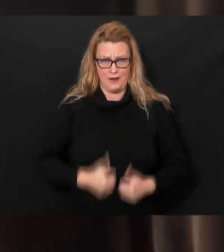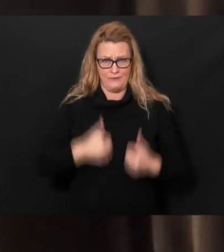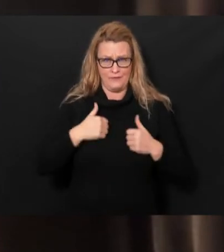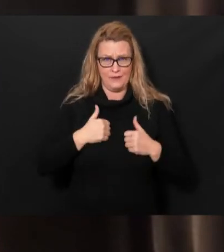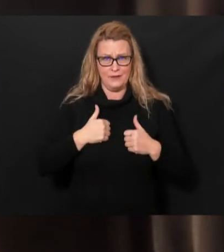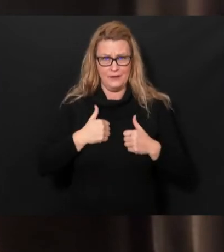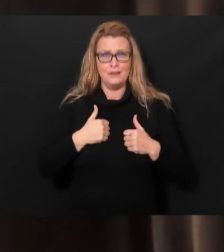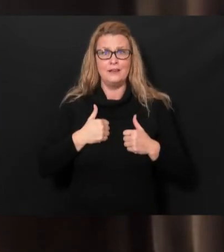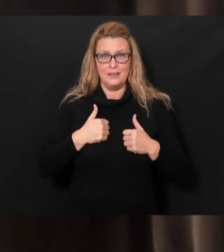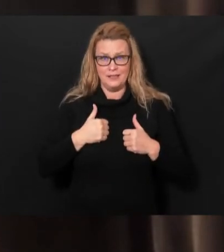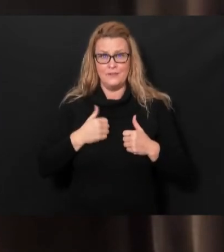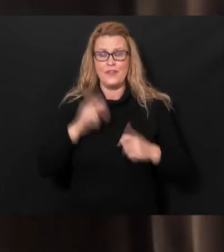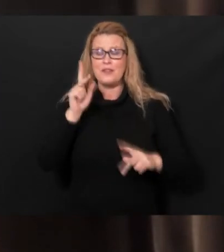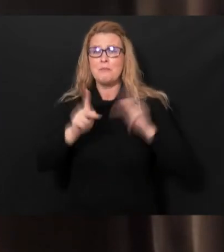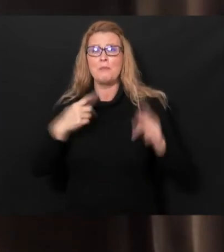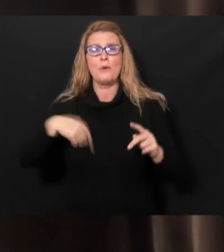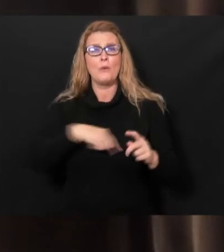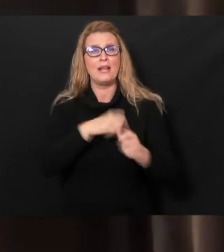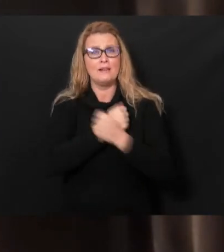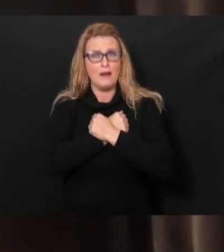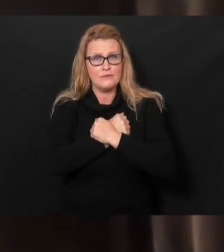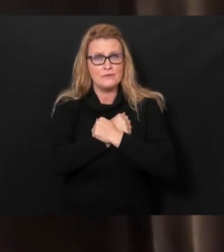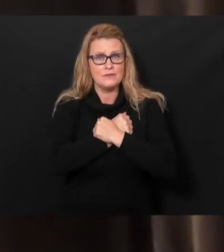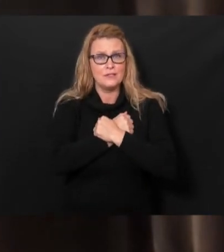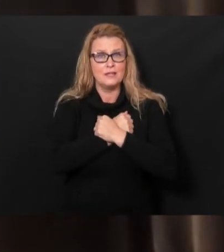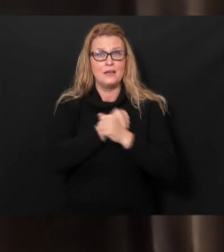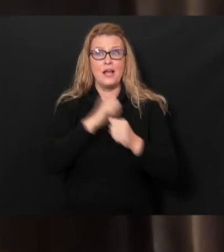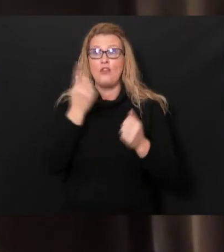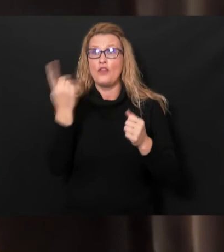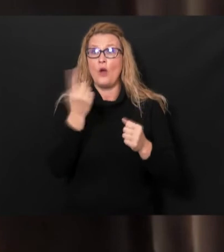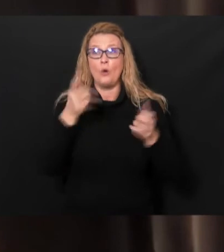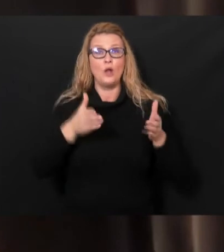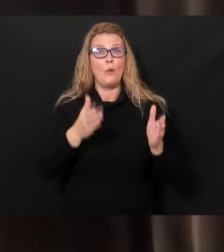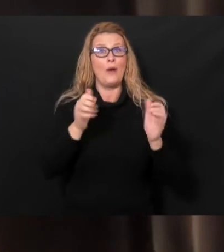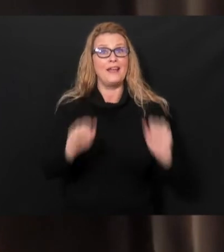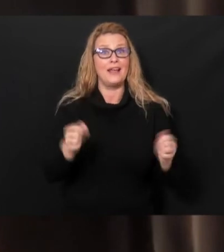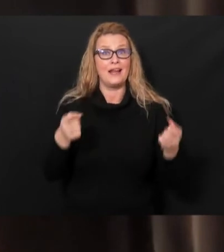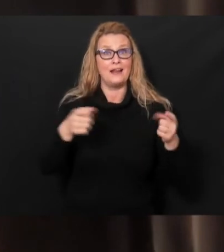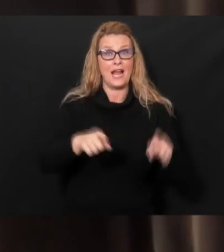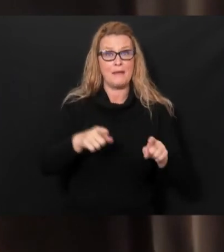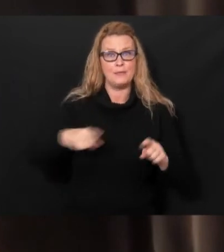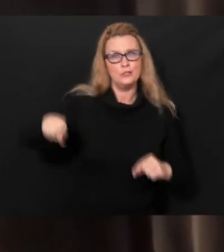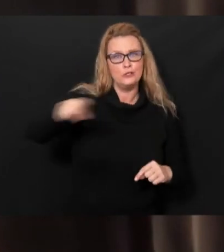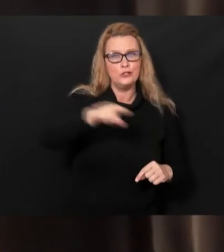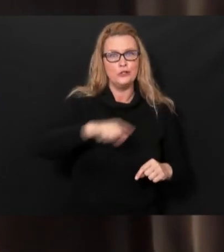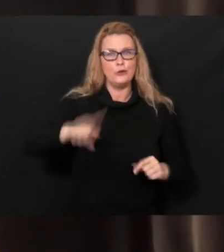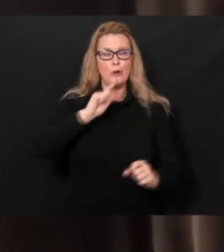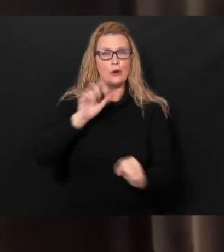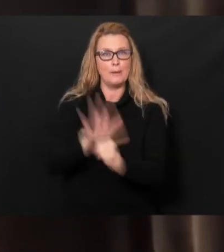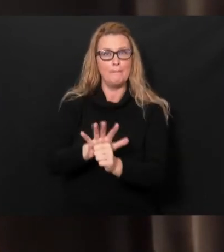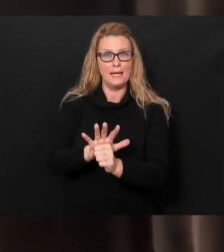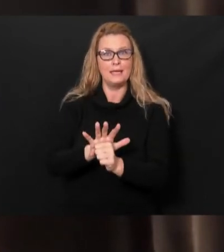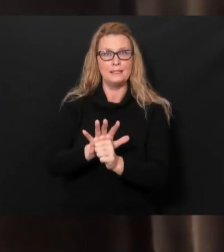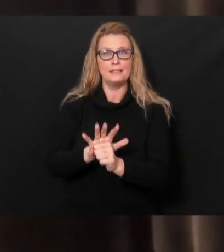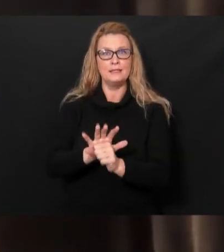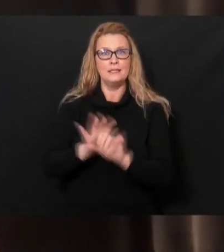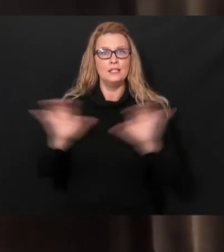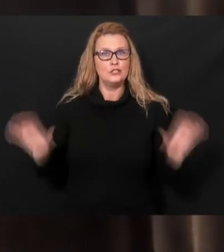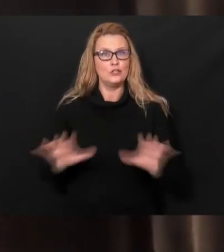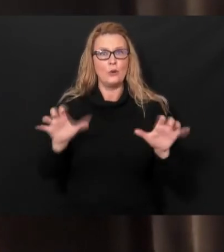that you love. But the only way that can happen is that you continue to be quite committed to doing the things